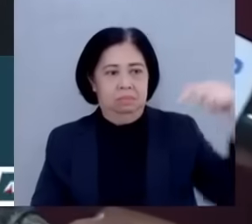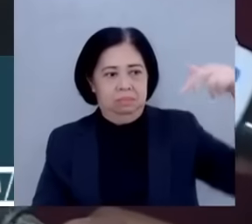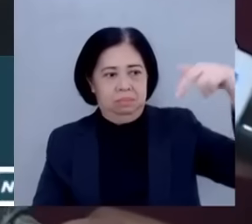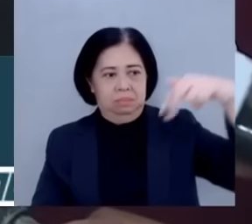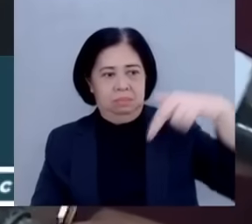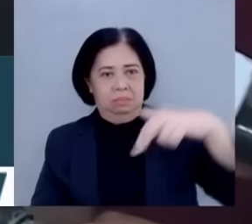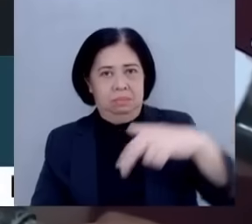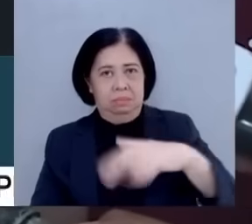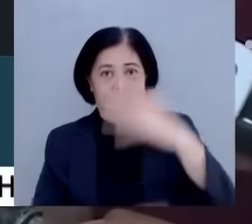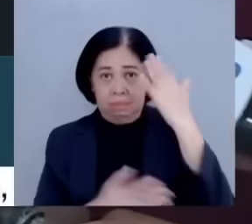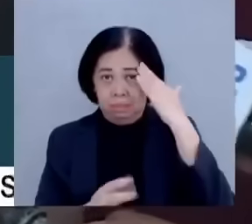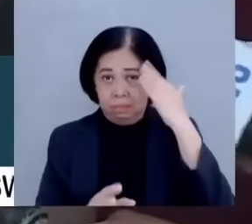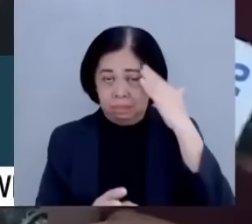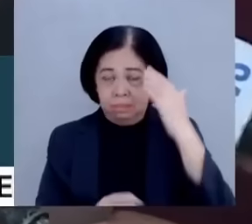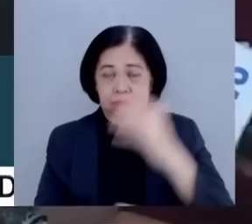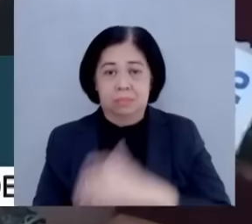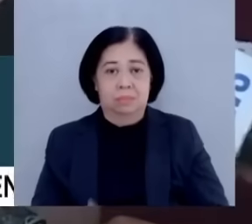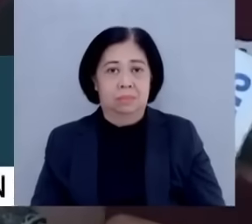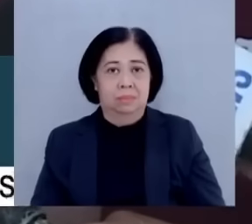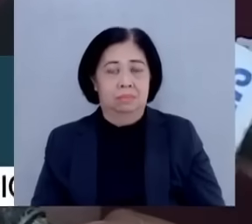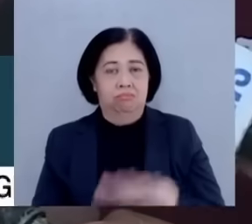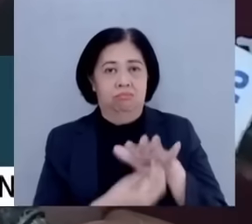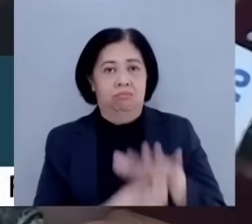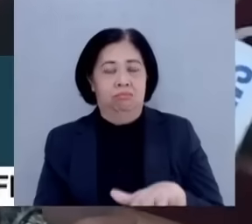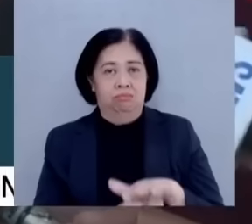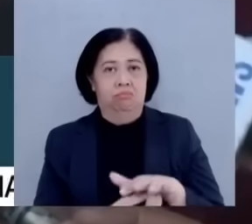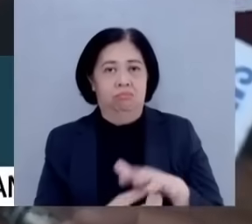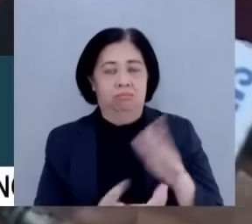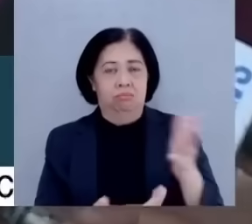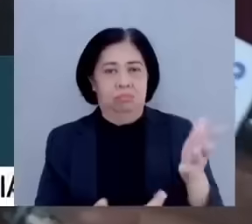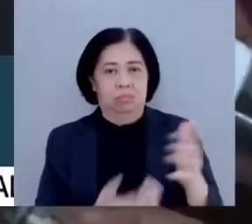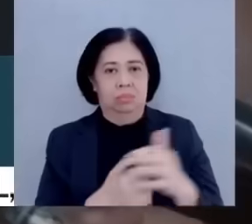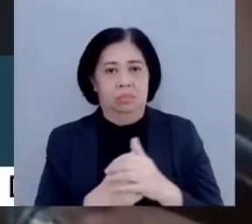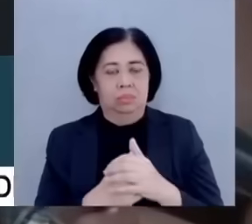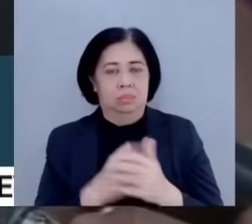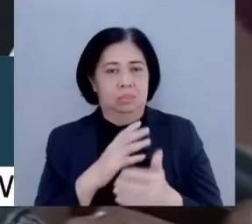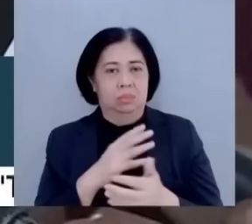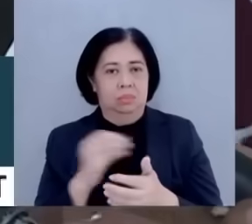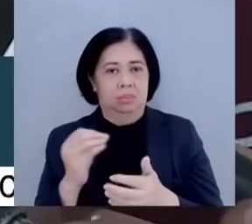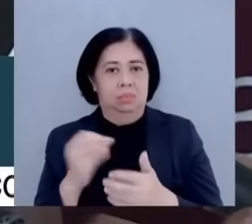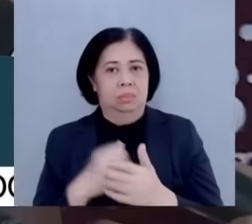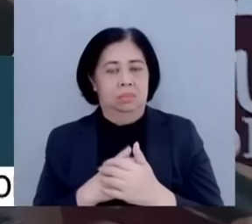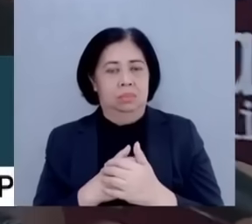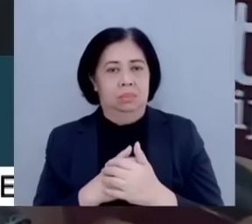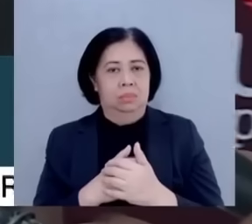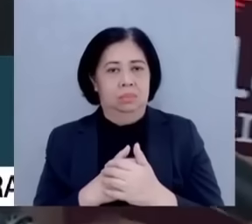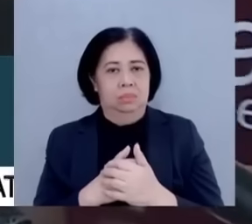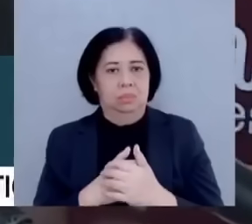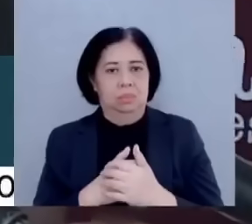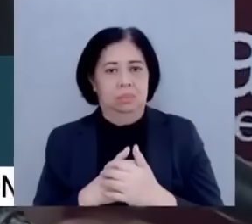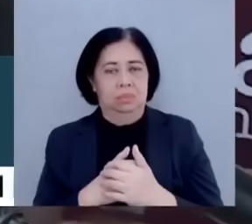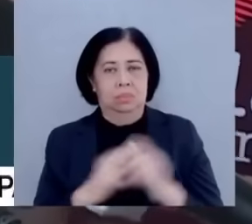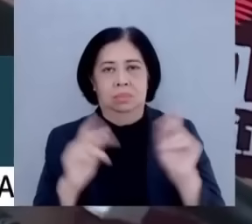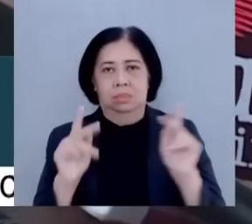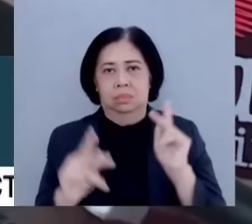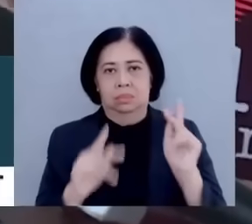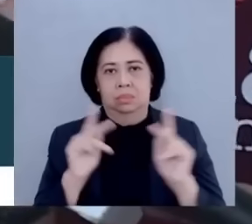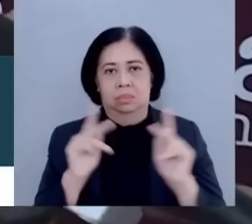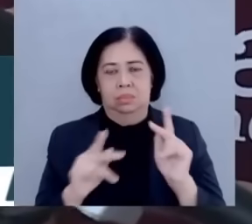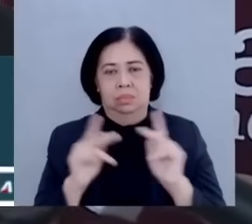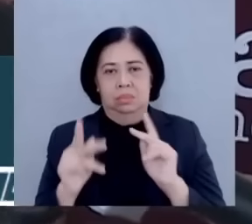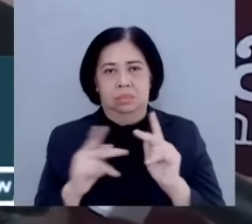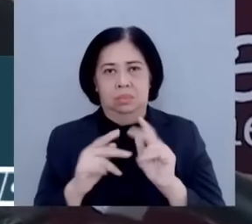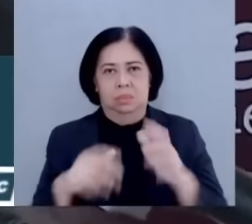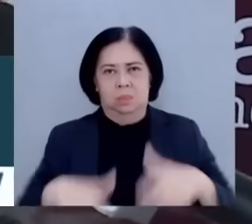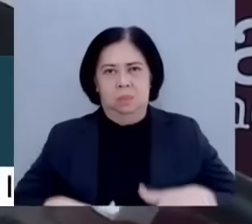Diba? They oppress and suppress, and the people were getting